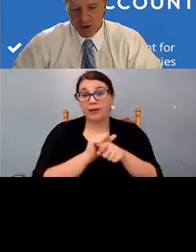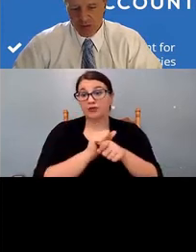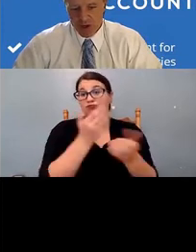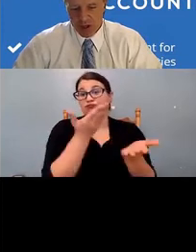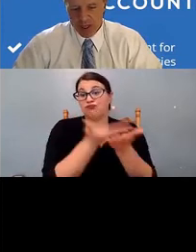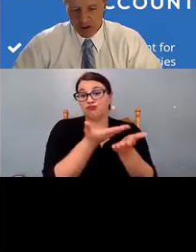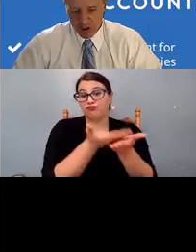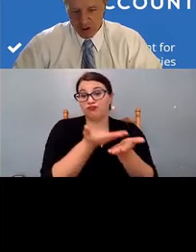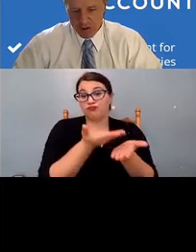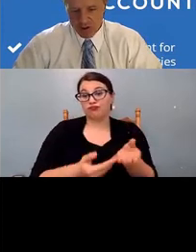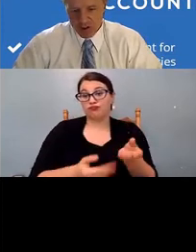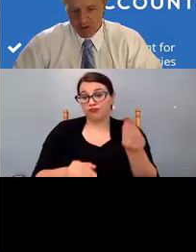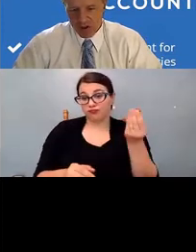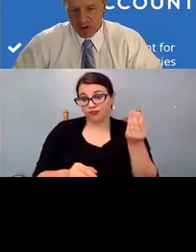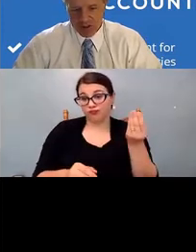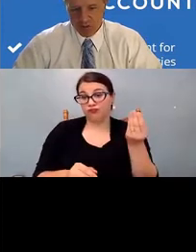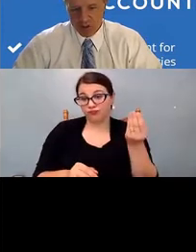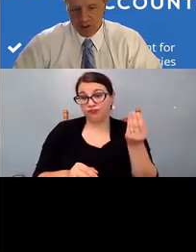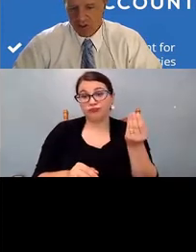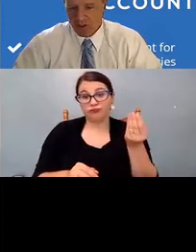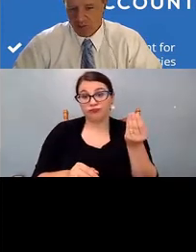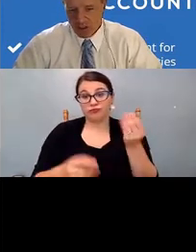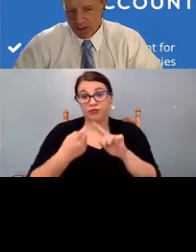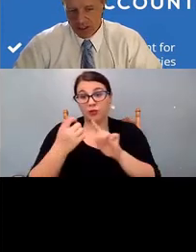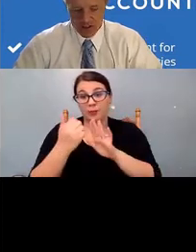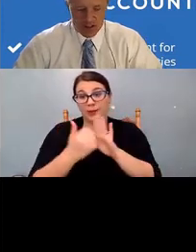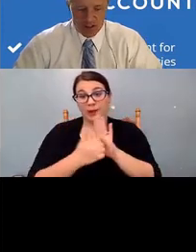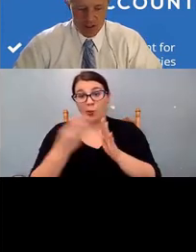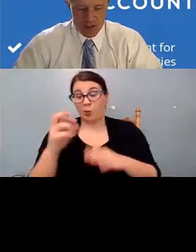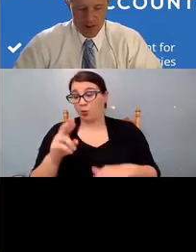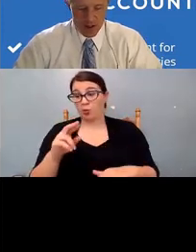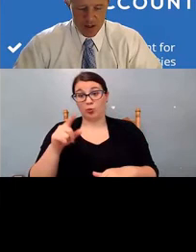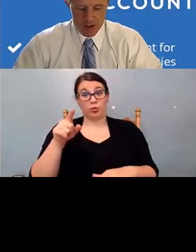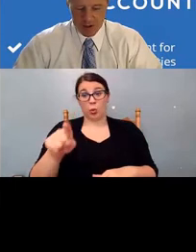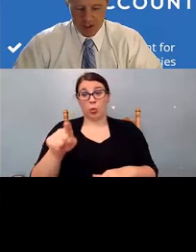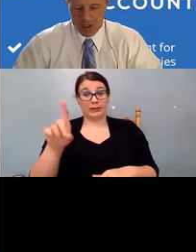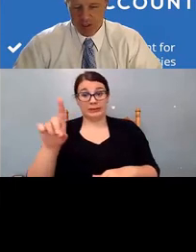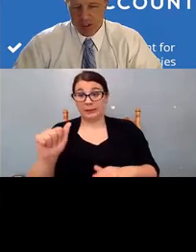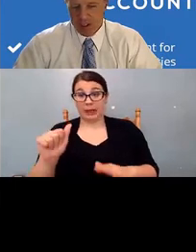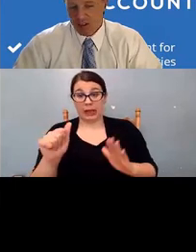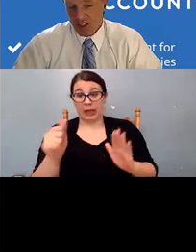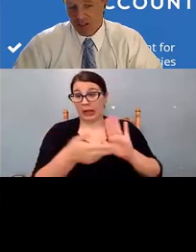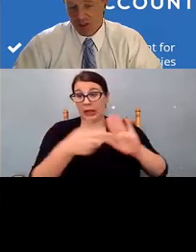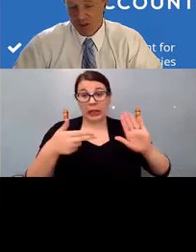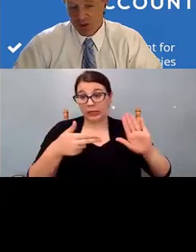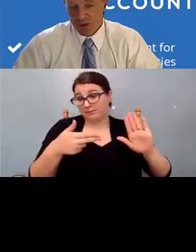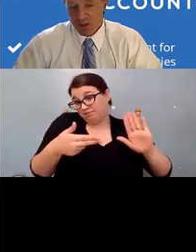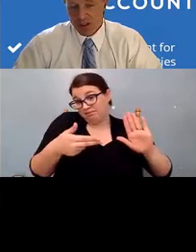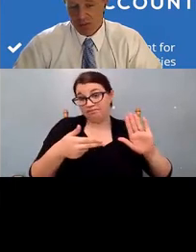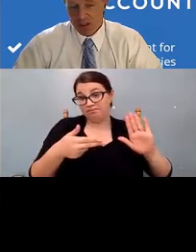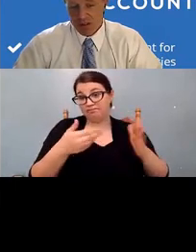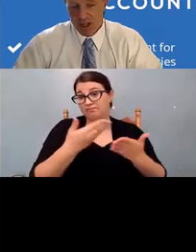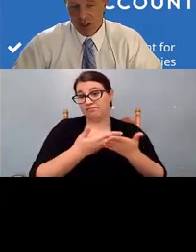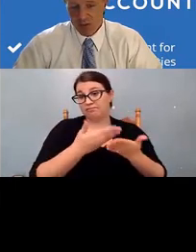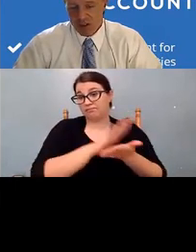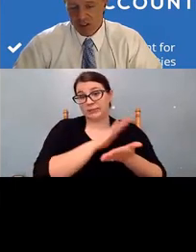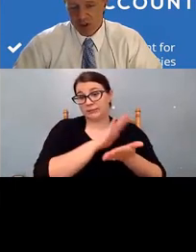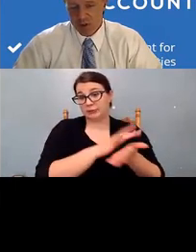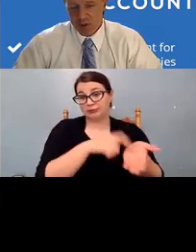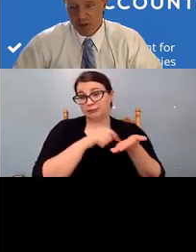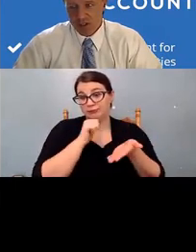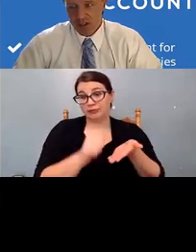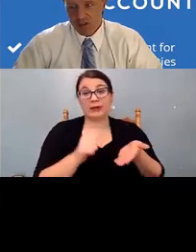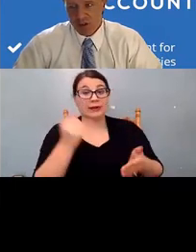documentation from our account owners as far as what their disability is. No documentation, like if you're an authorized